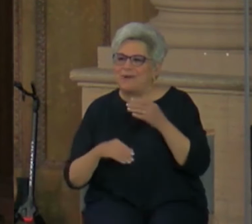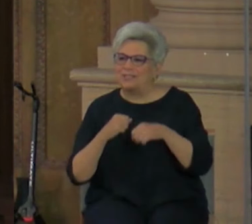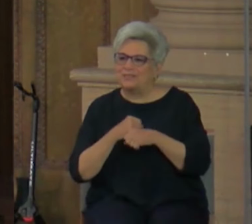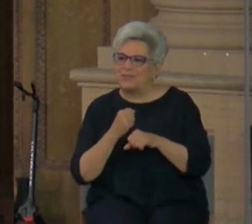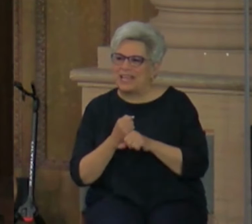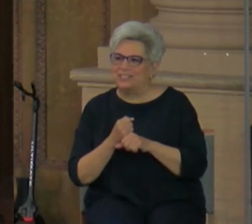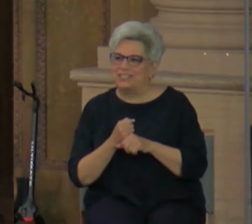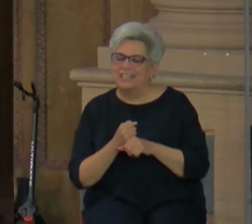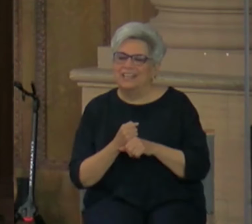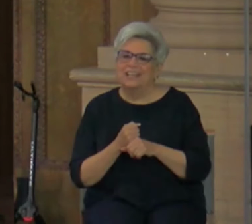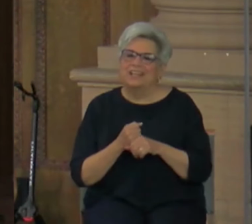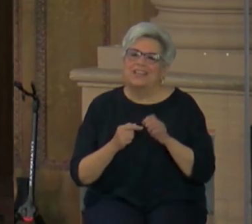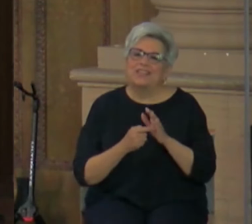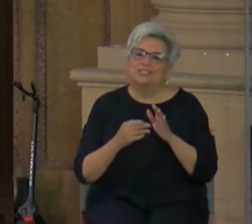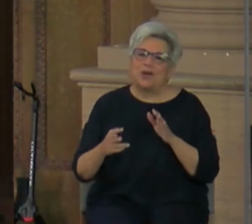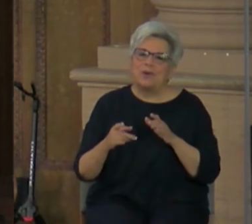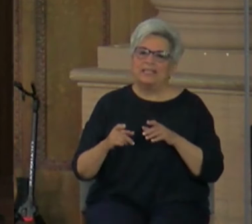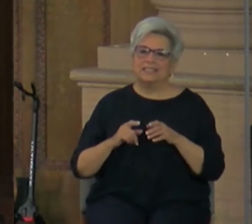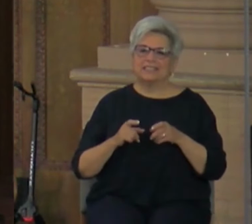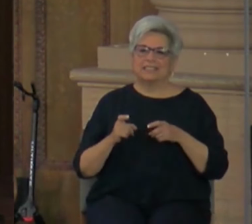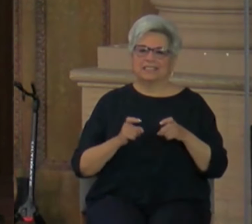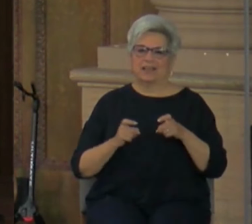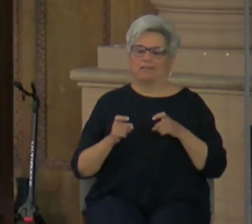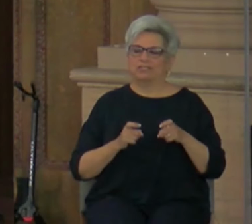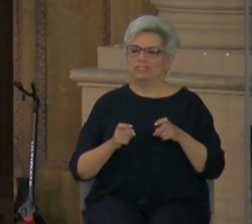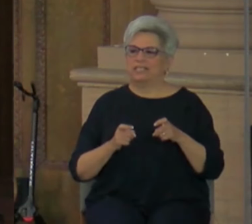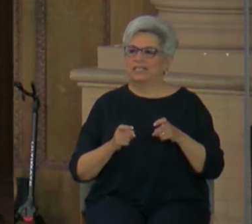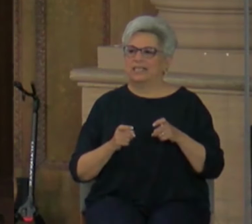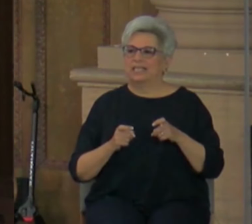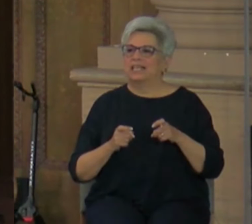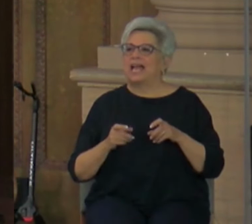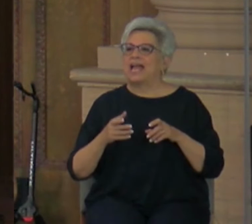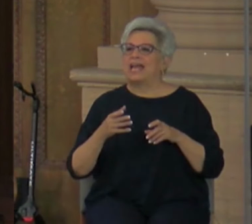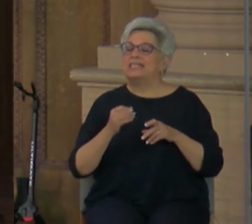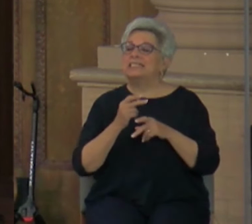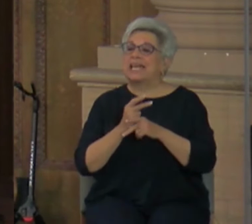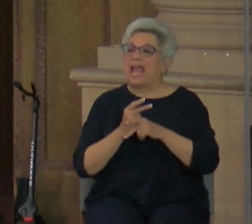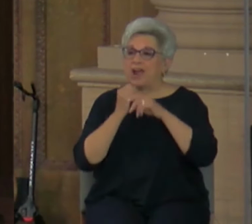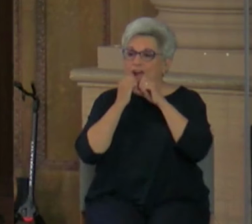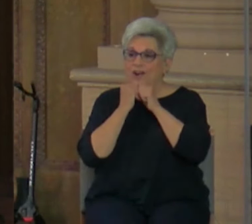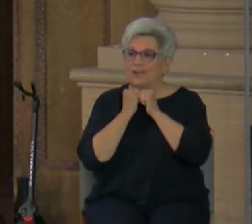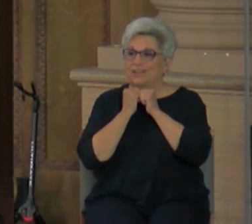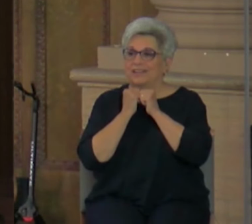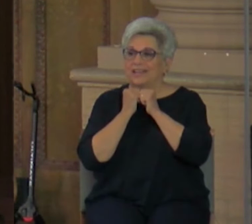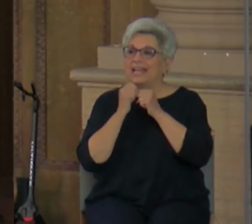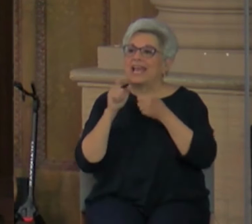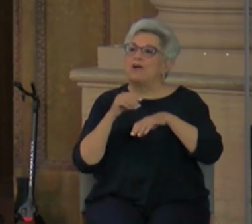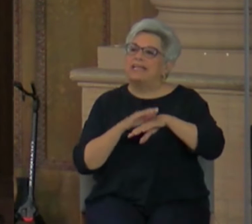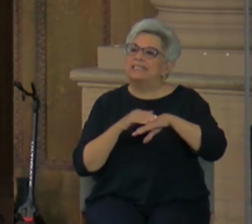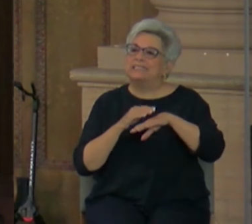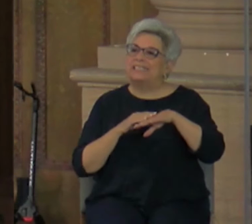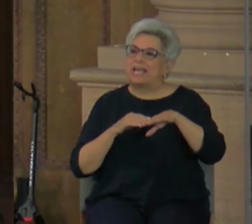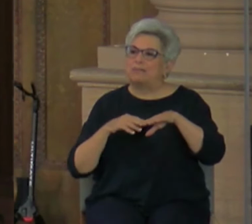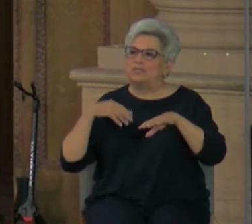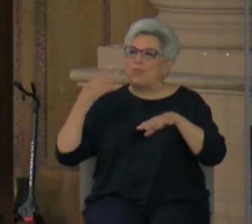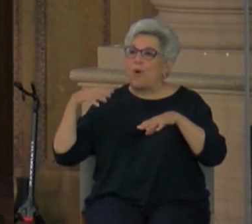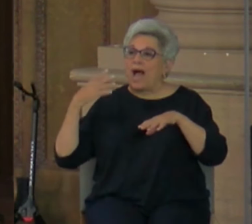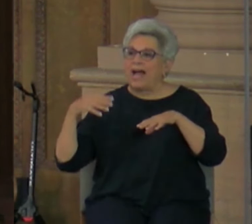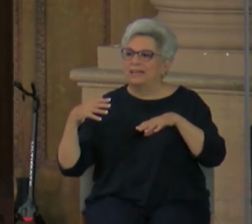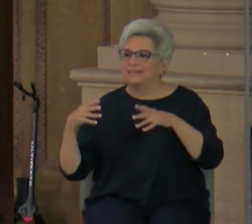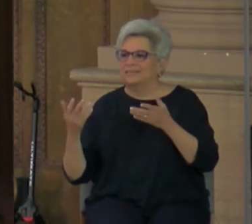that show his sovereignty, his rule, his care, and his ability to tame the untamable. At the end of chapter 38